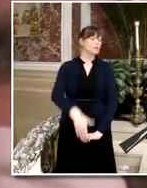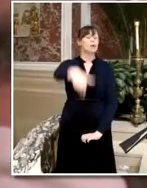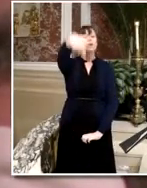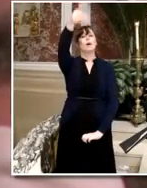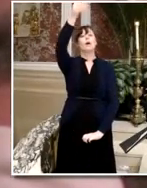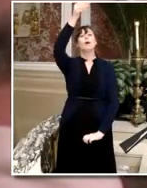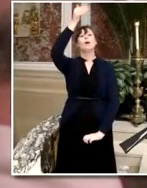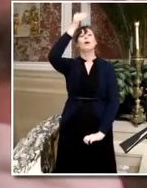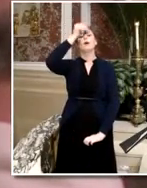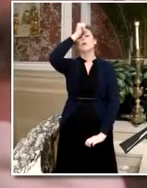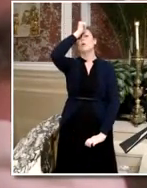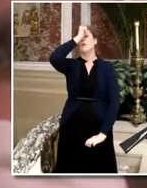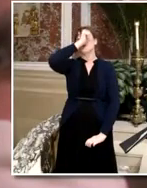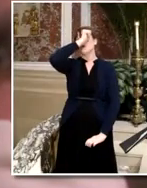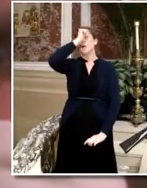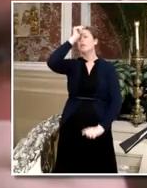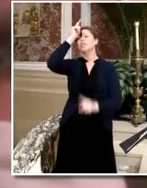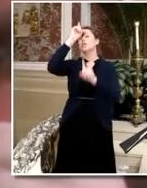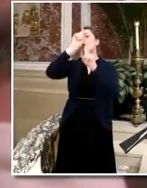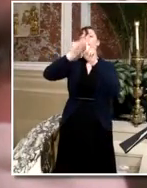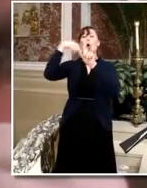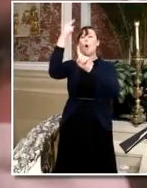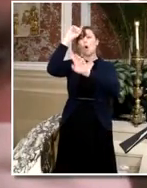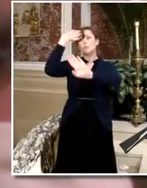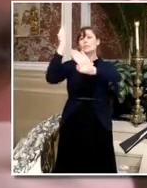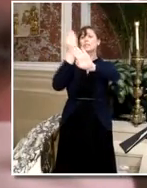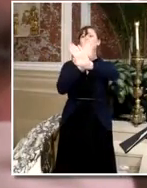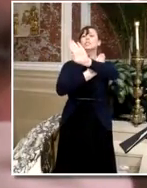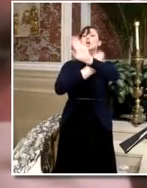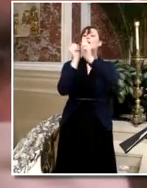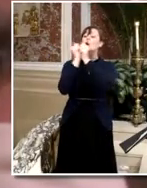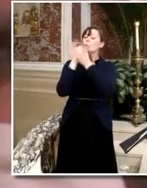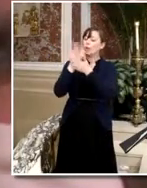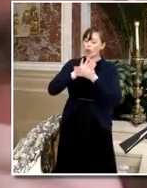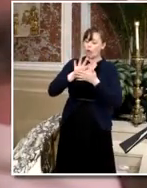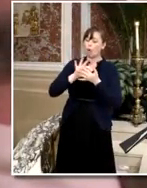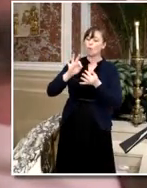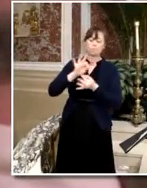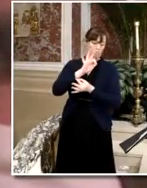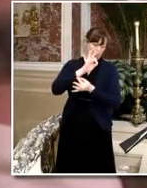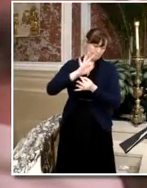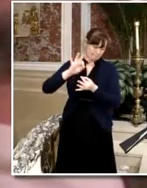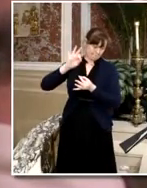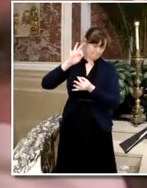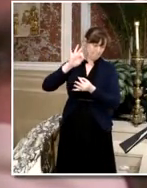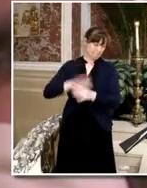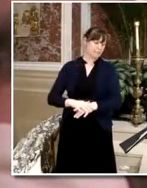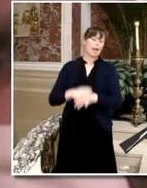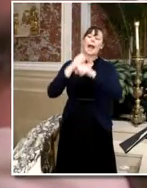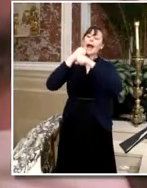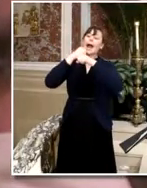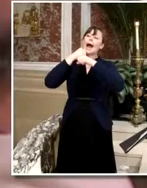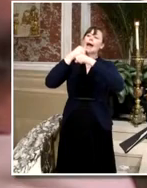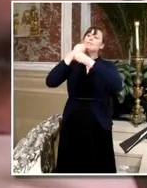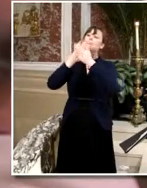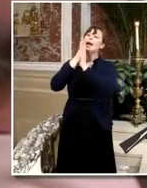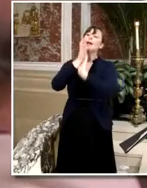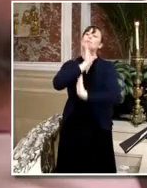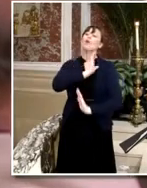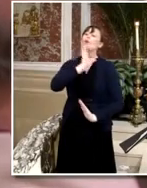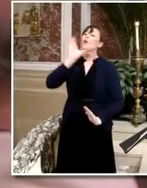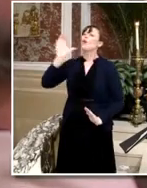who anointed your only begotten Son with the Holy Spirit and made him Christ